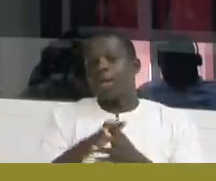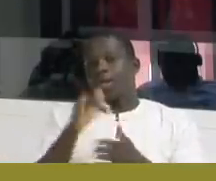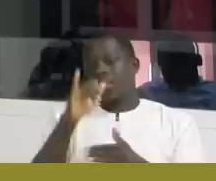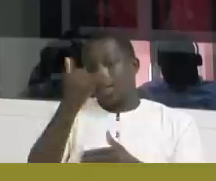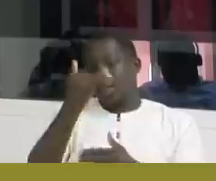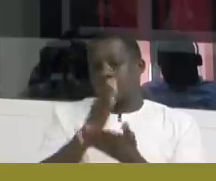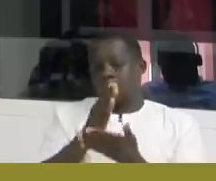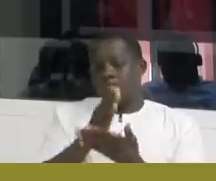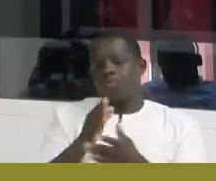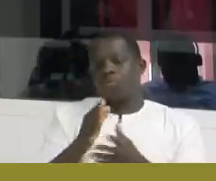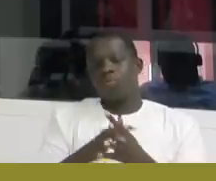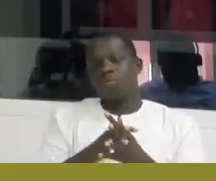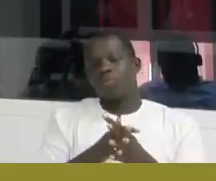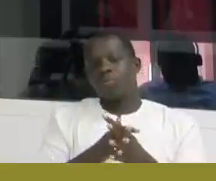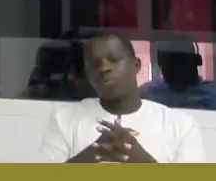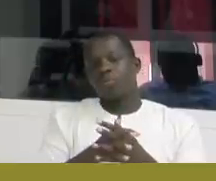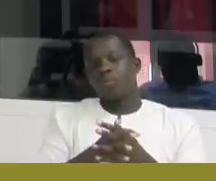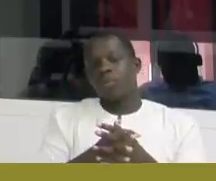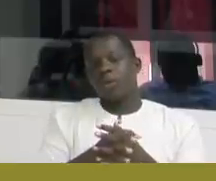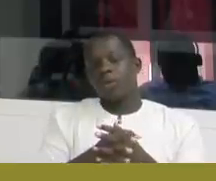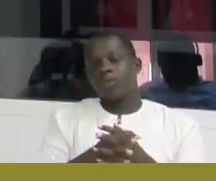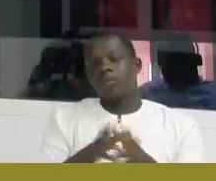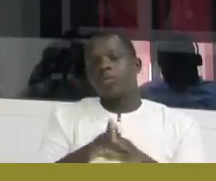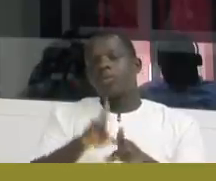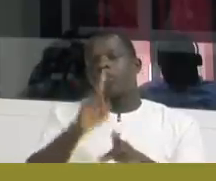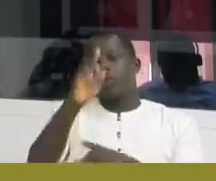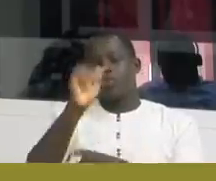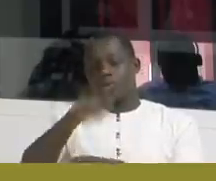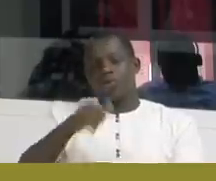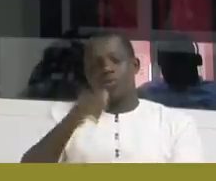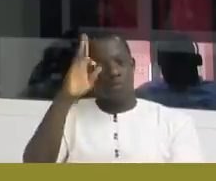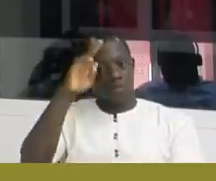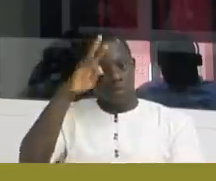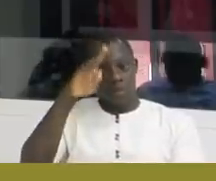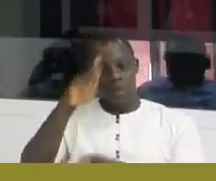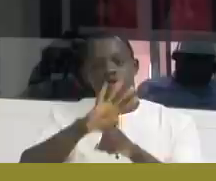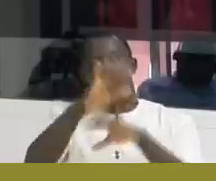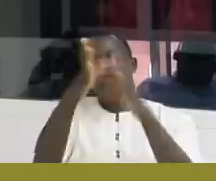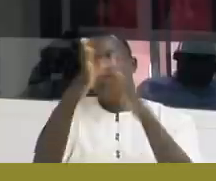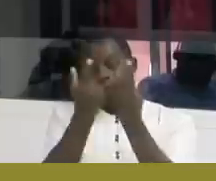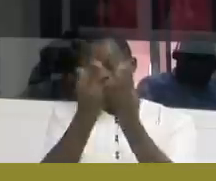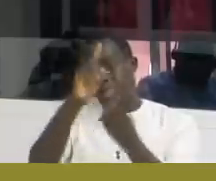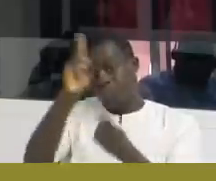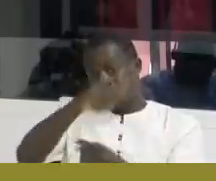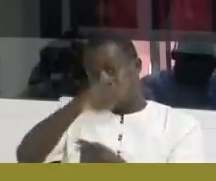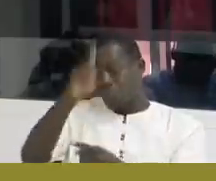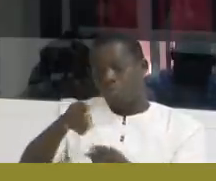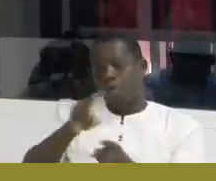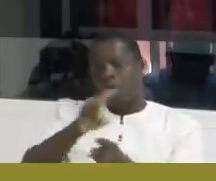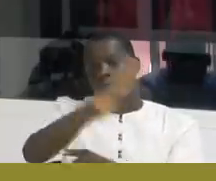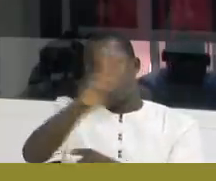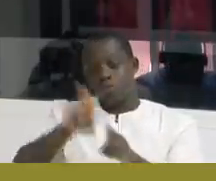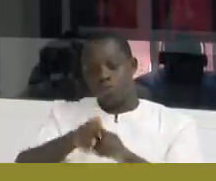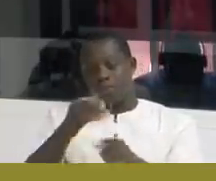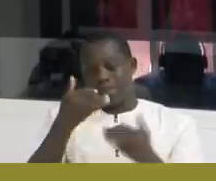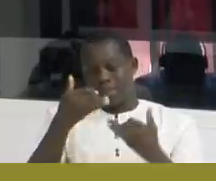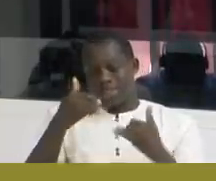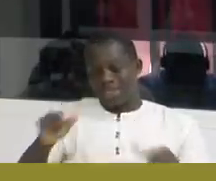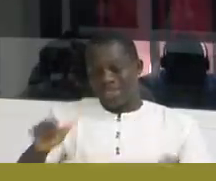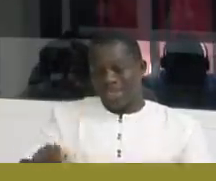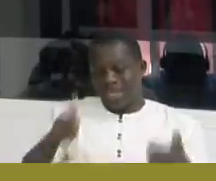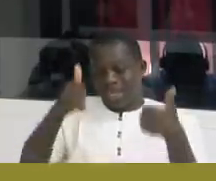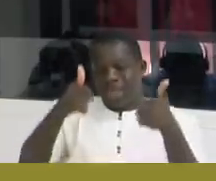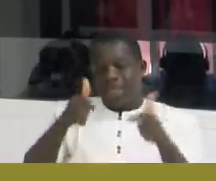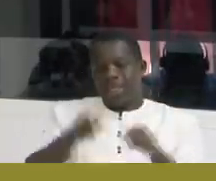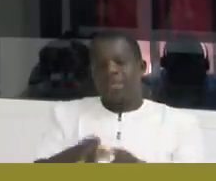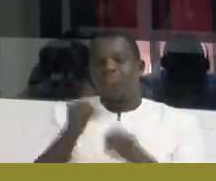however, one could be suspicious of the fact that something is wrong. You don't just get disrespectful like